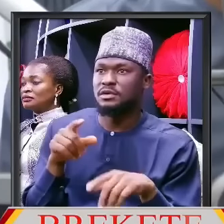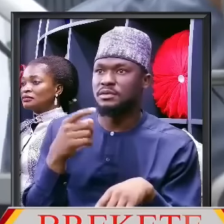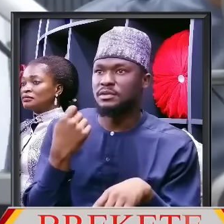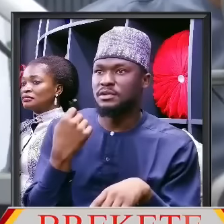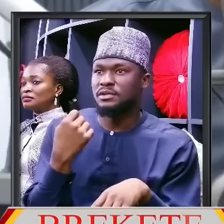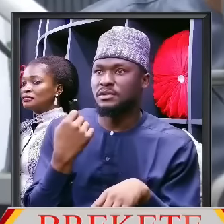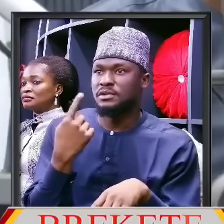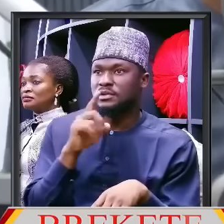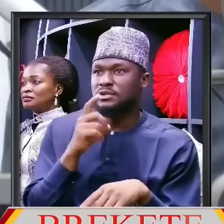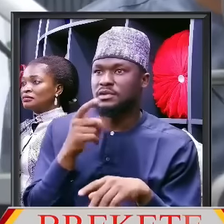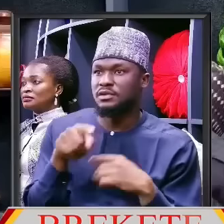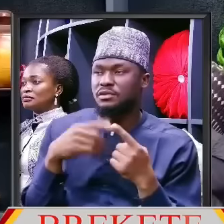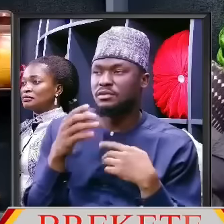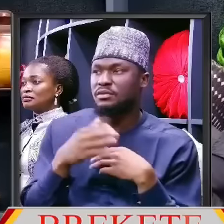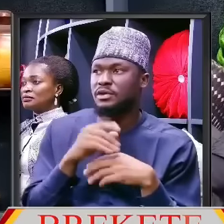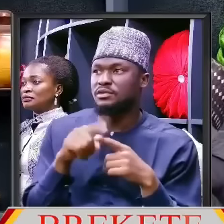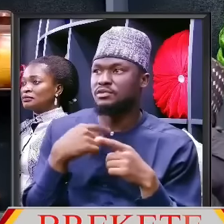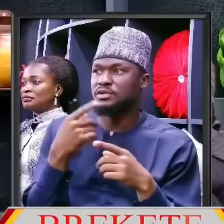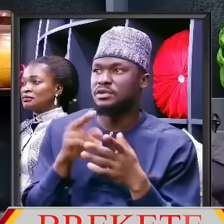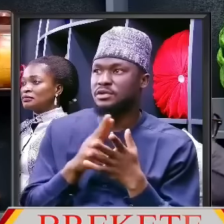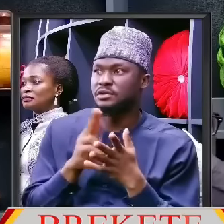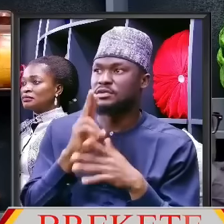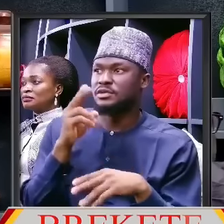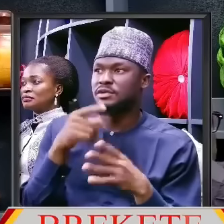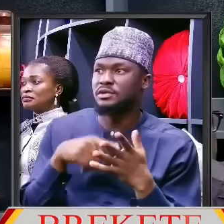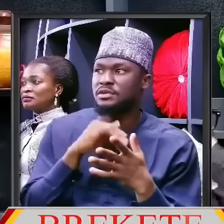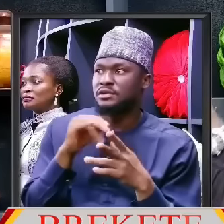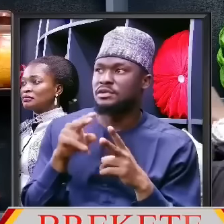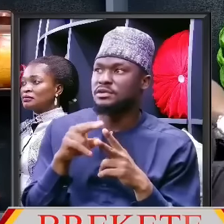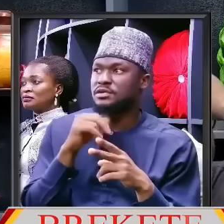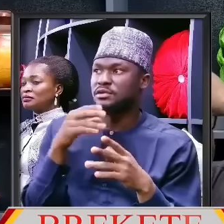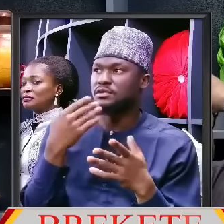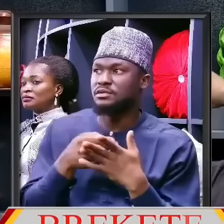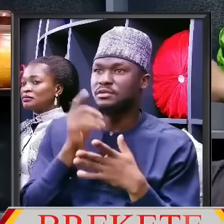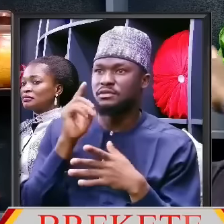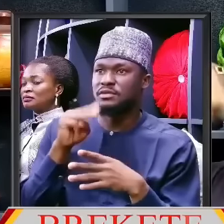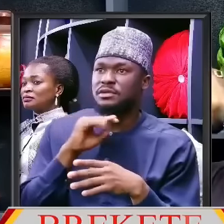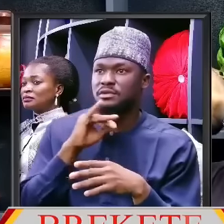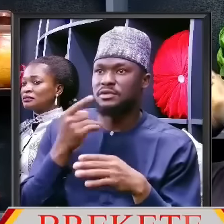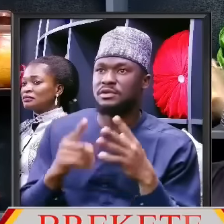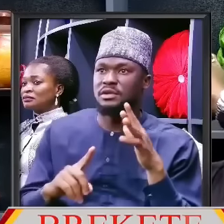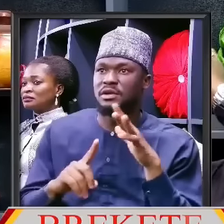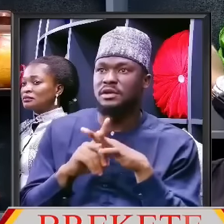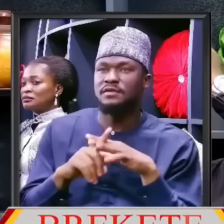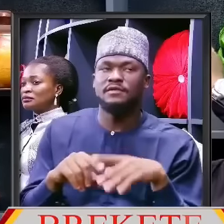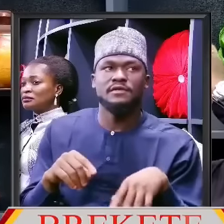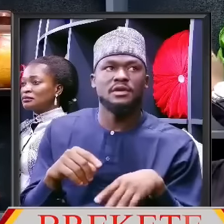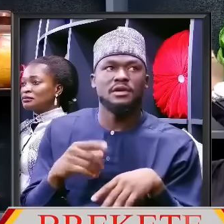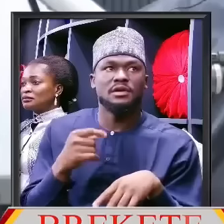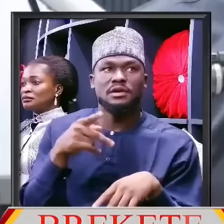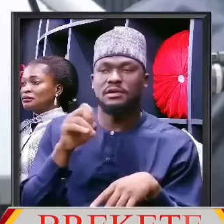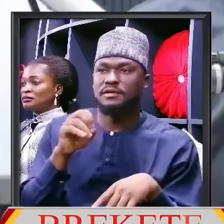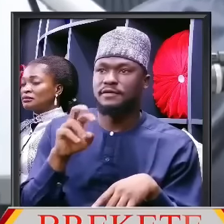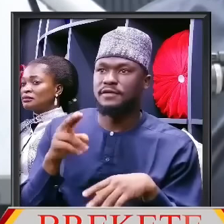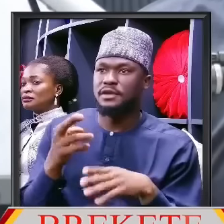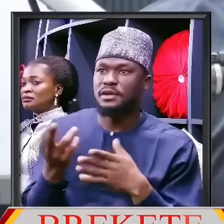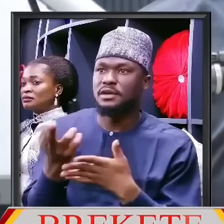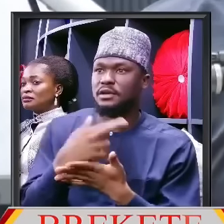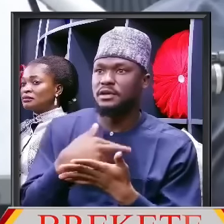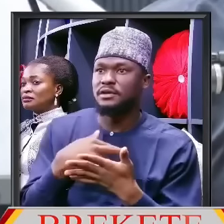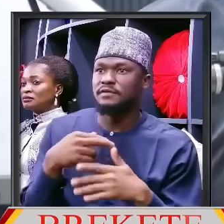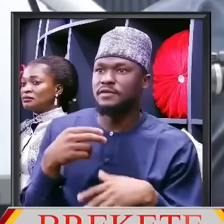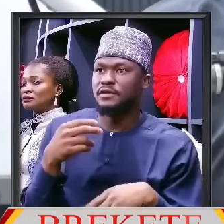hope when I go back tell the university, because this thing is very indicting on them, sir. They appear now, this is not peer review, then they call them. Yes. Now they